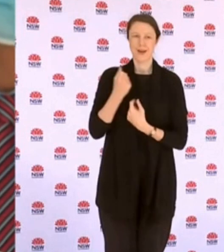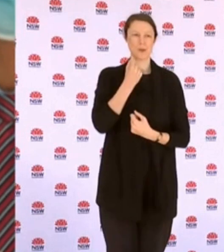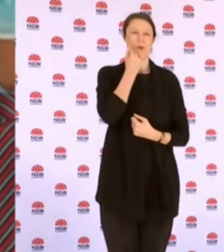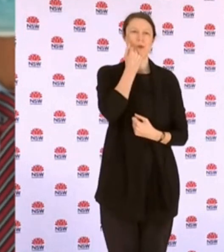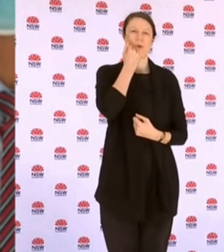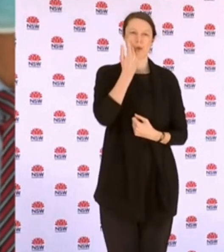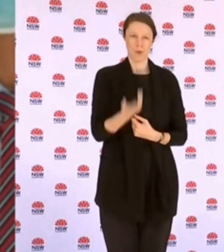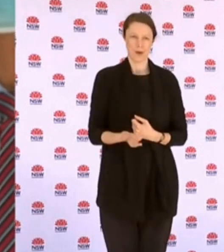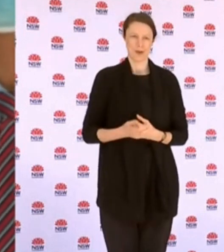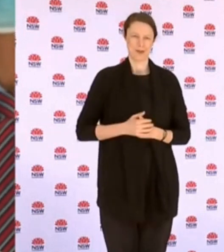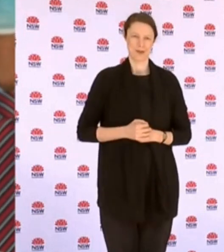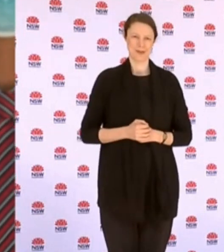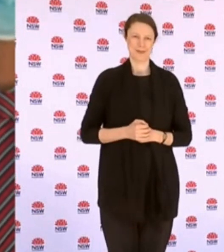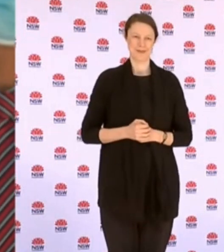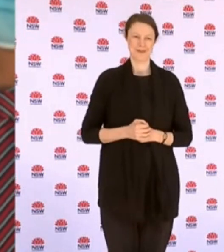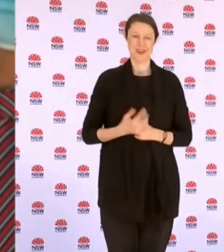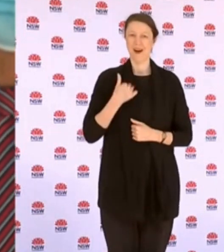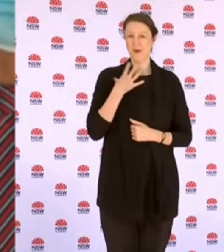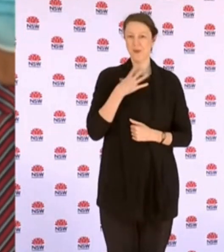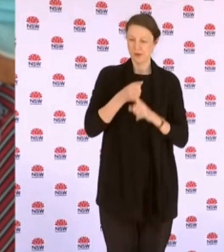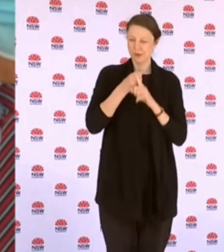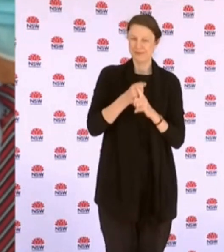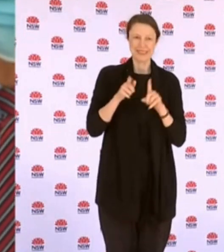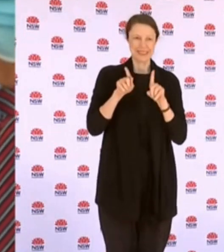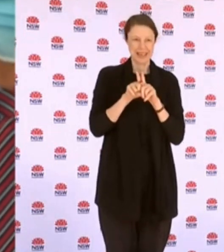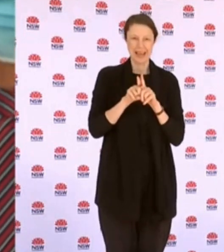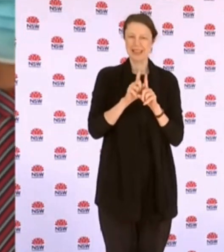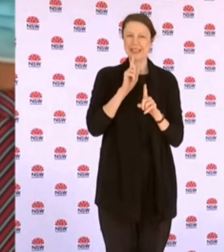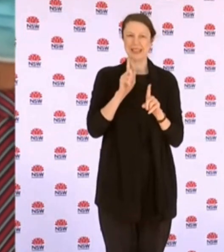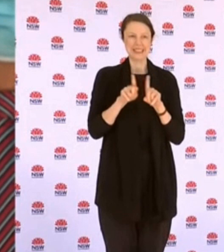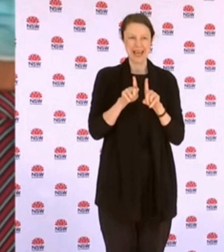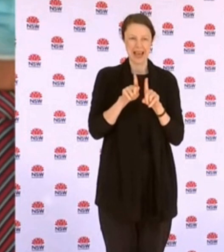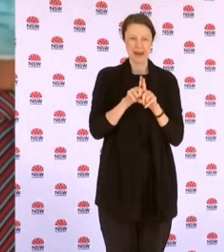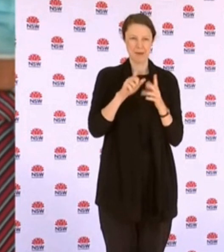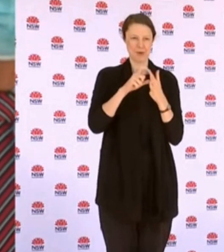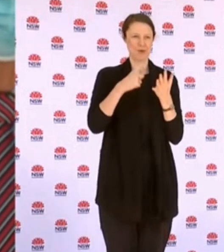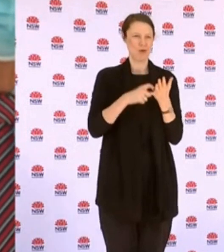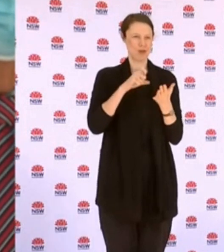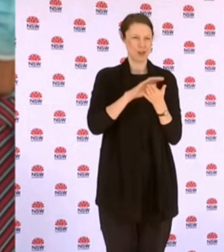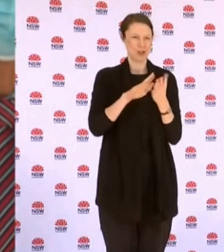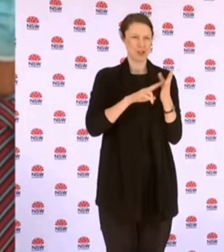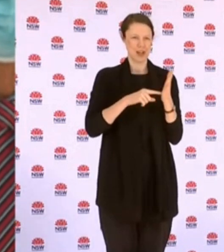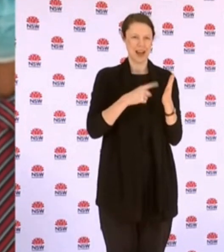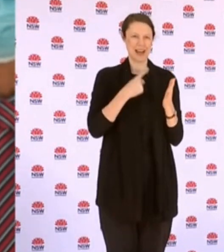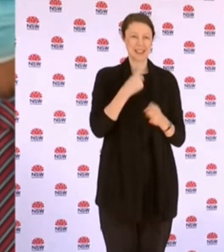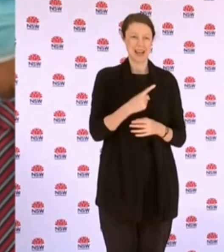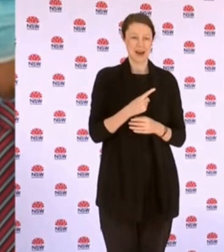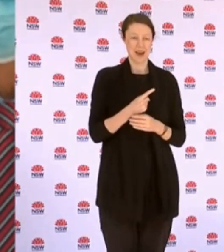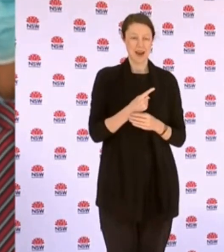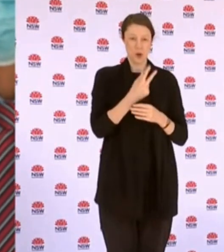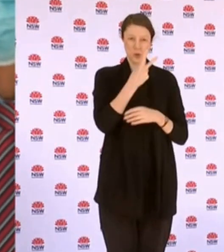said a few moments ago. The 28 number of infectious people in the community in the last 24 hours is too